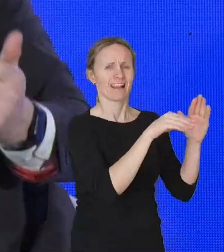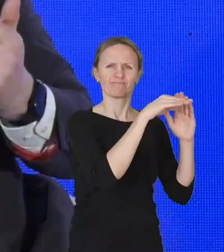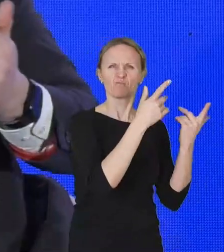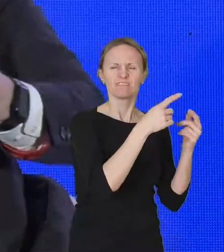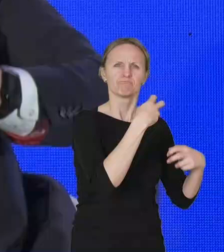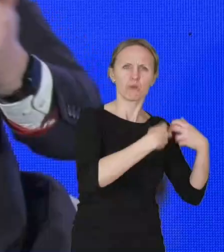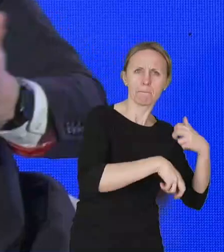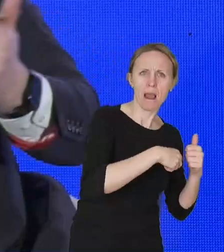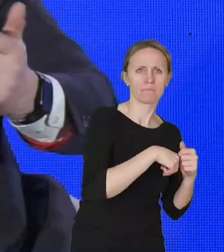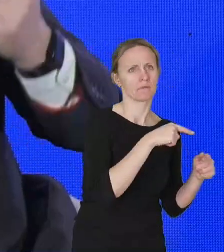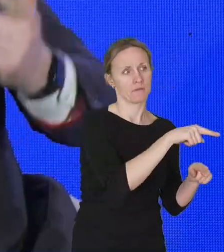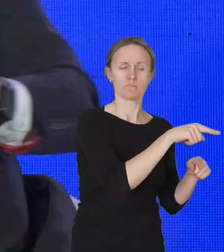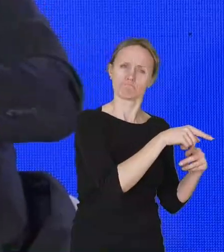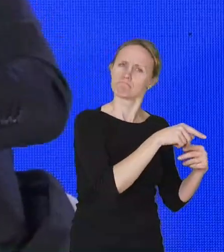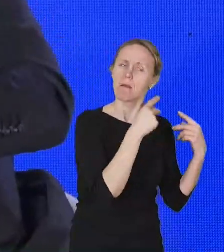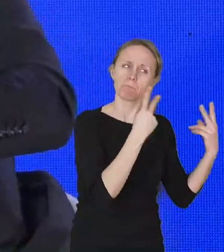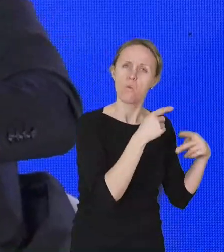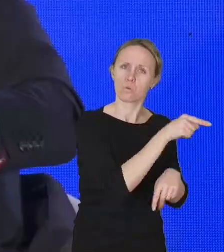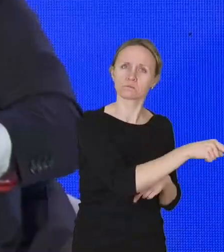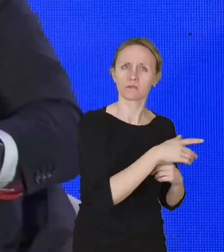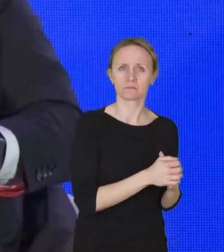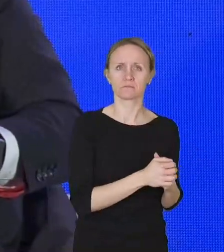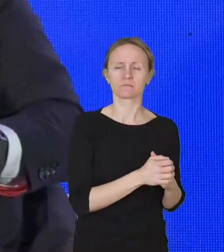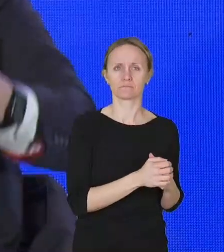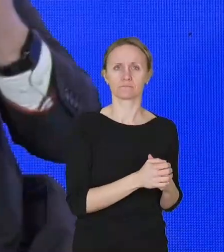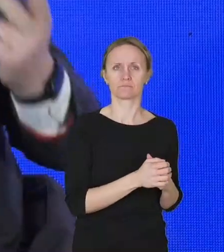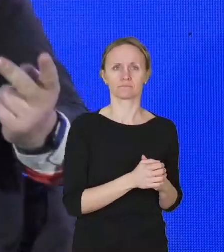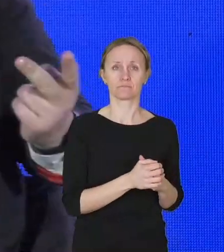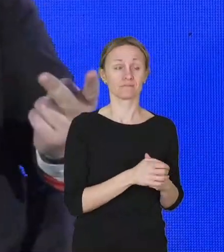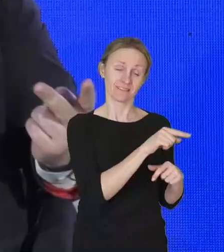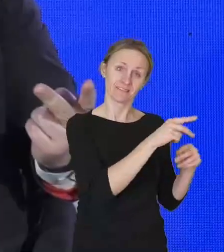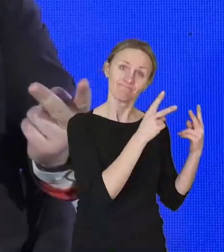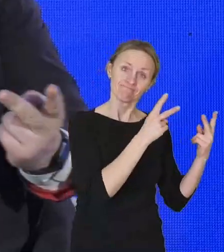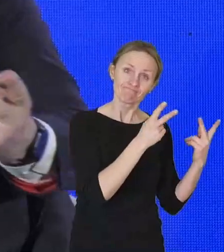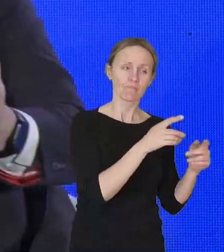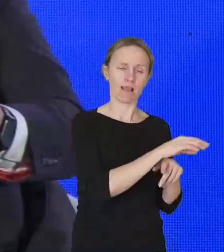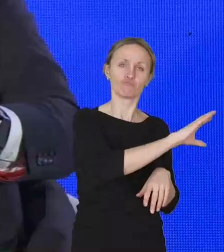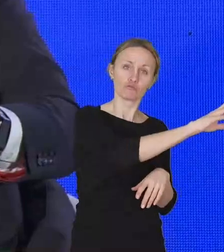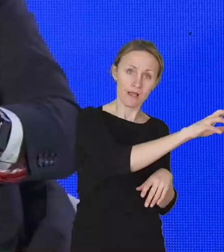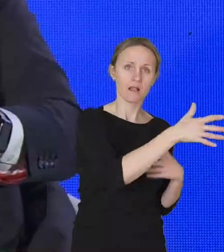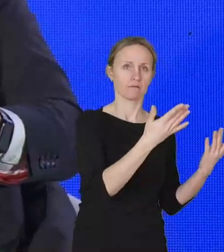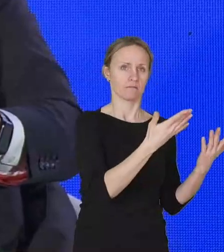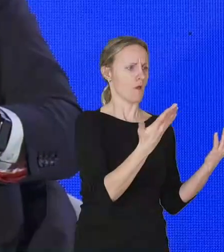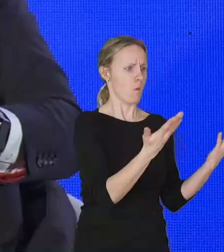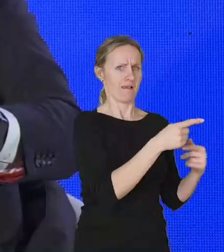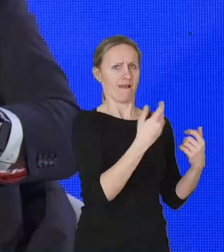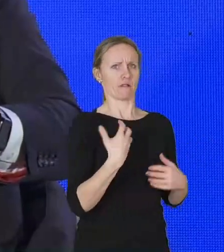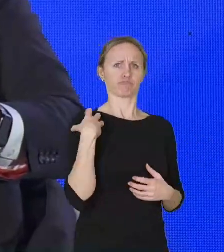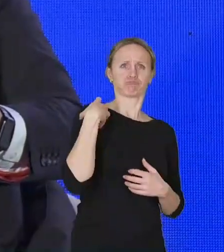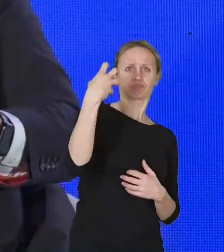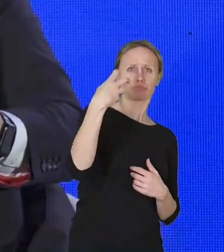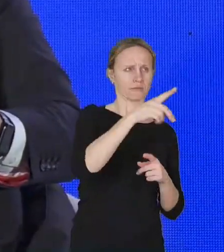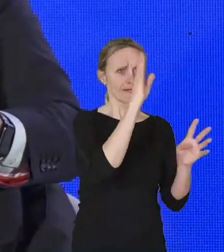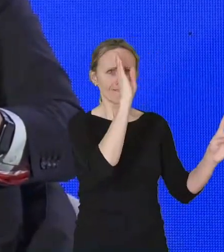innovative, and for the poor, where we build up, and also for the other category where we need